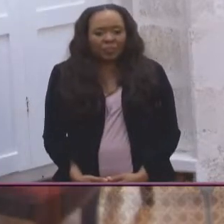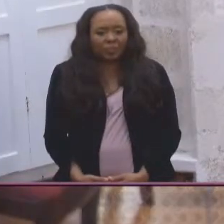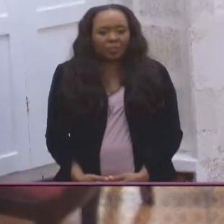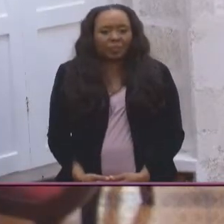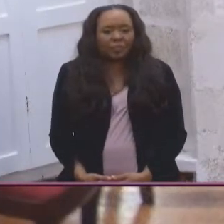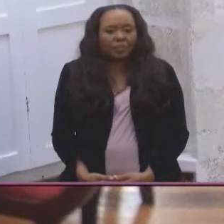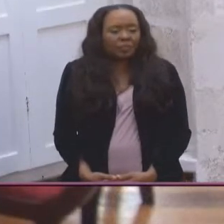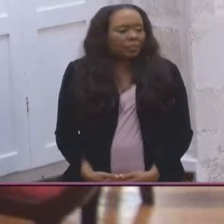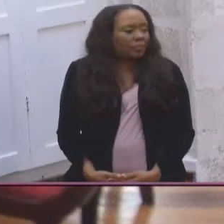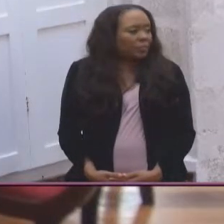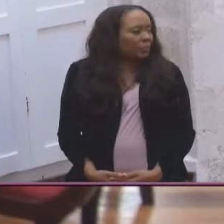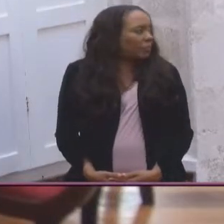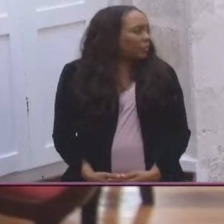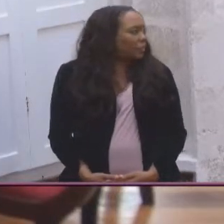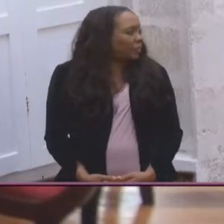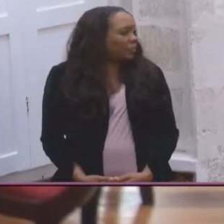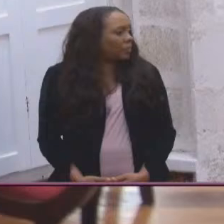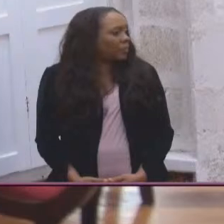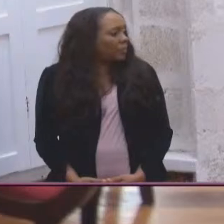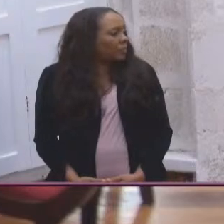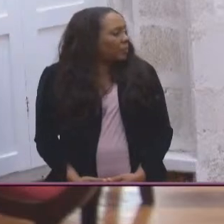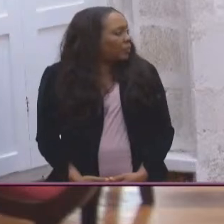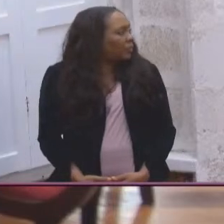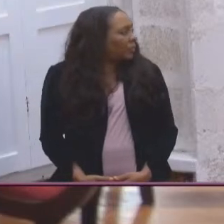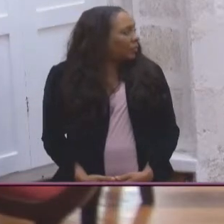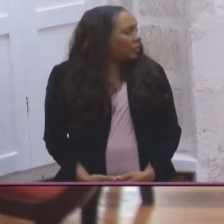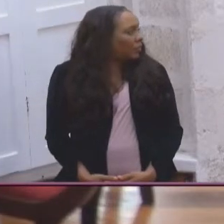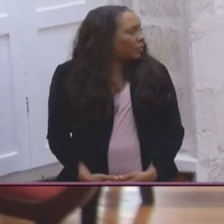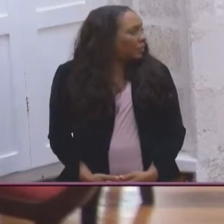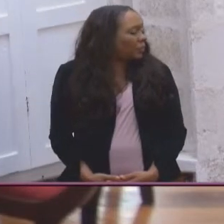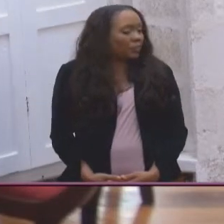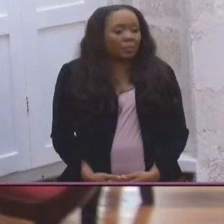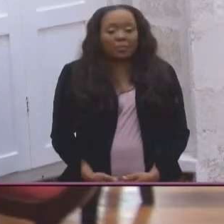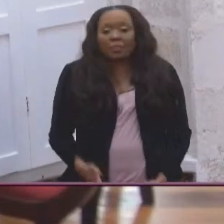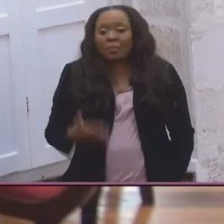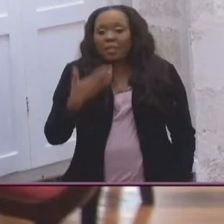Thank you very much, Senator Thompson. Senator Chadlackman.